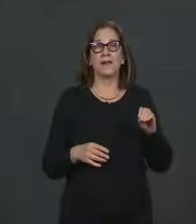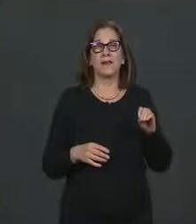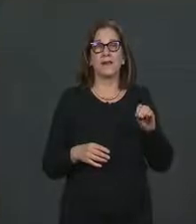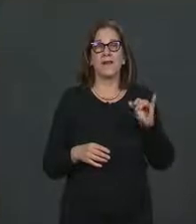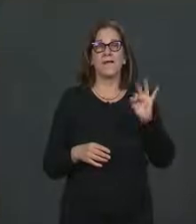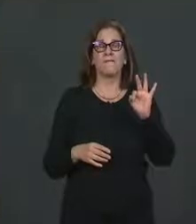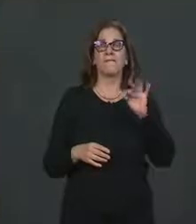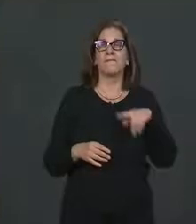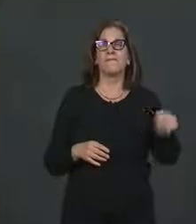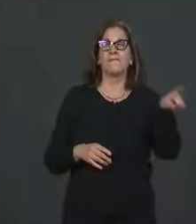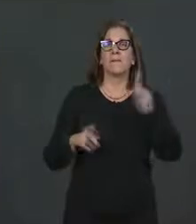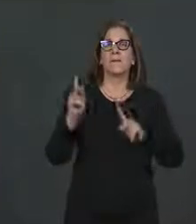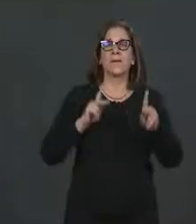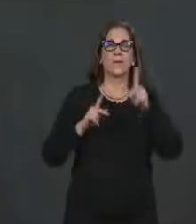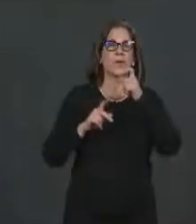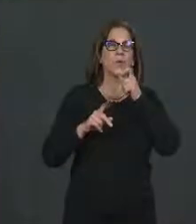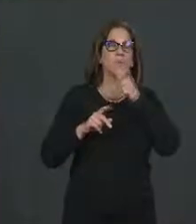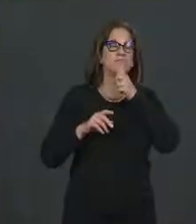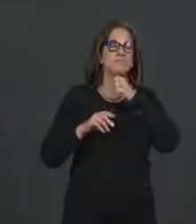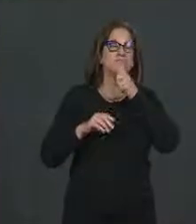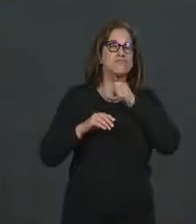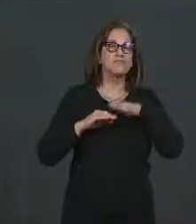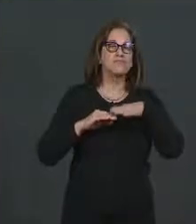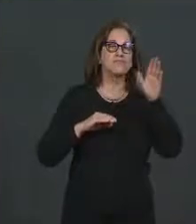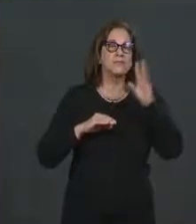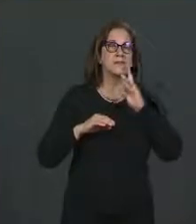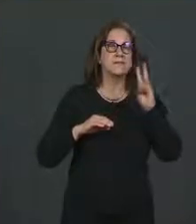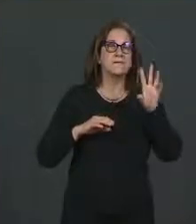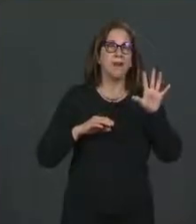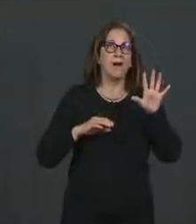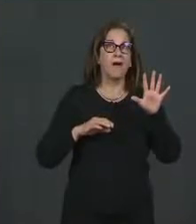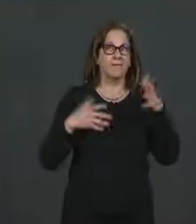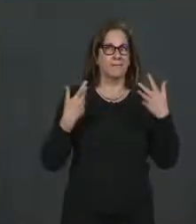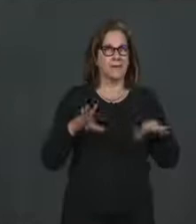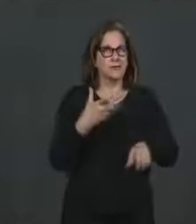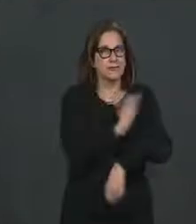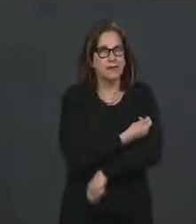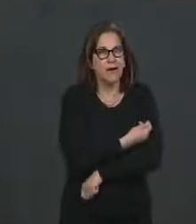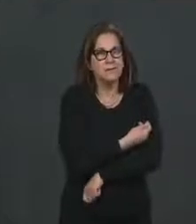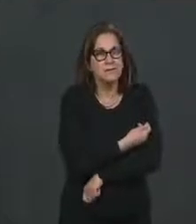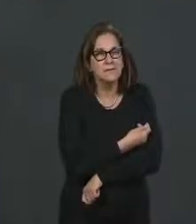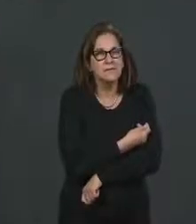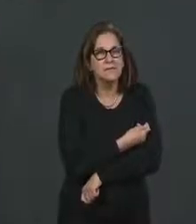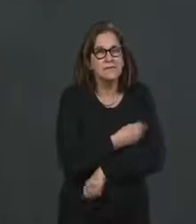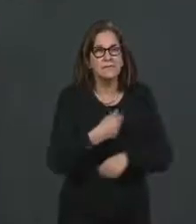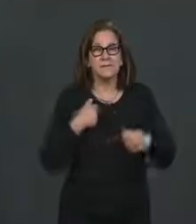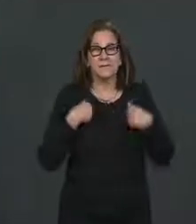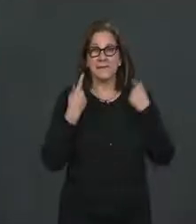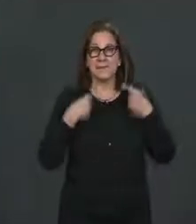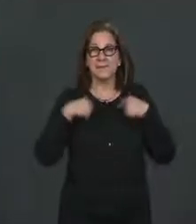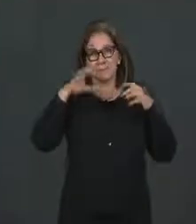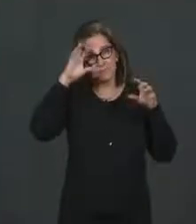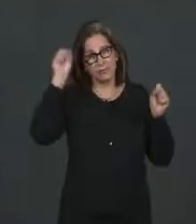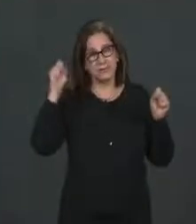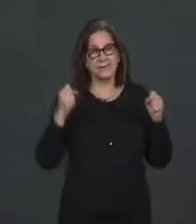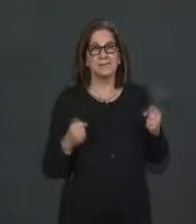shot. When I took office on January 20th, that number was 8%. It's going to